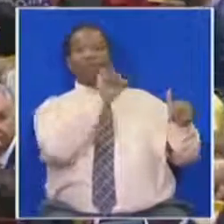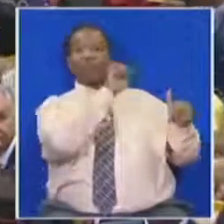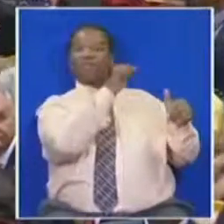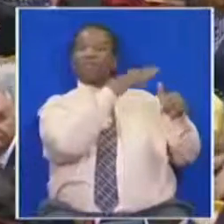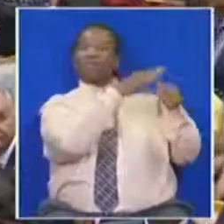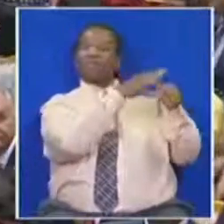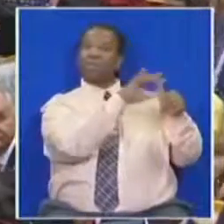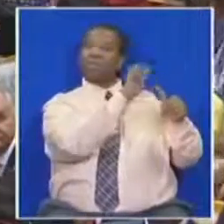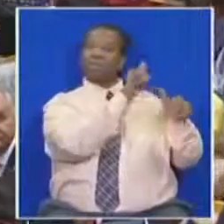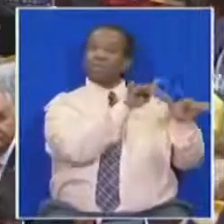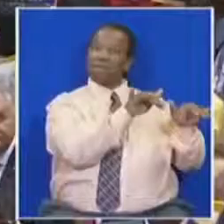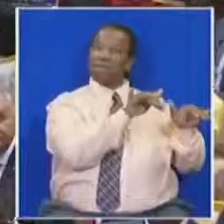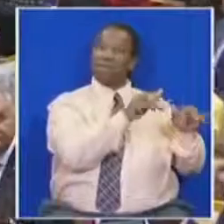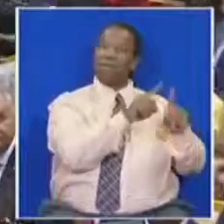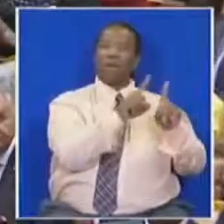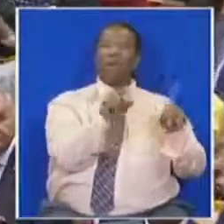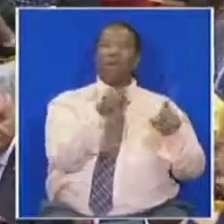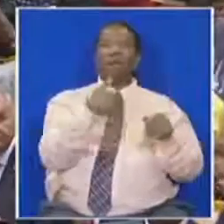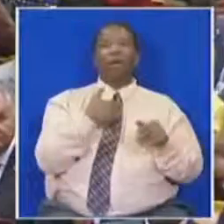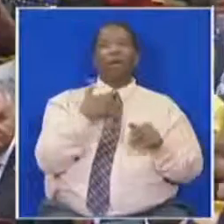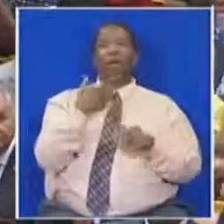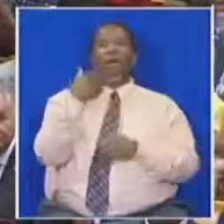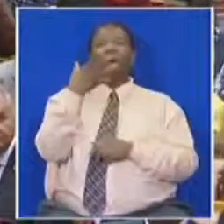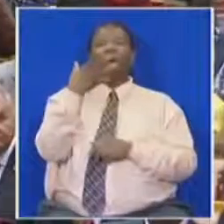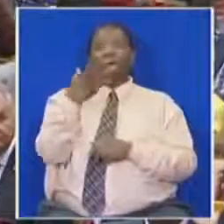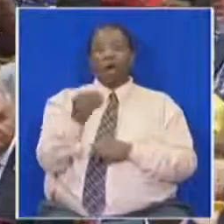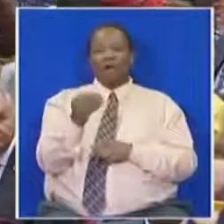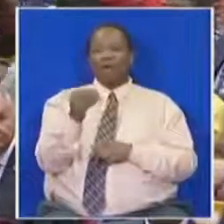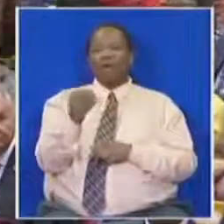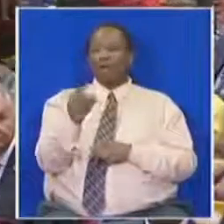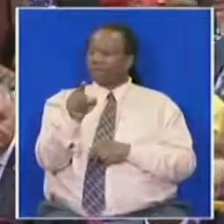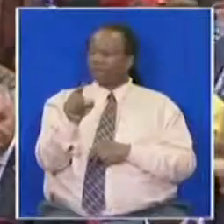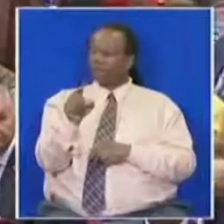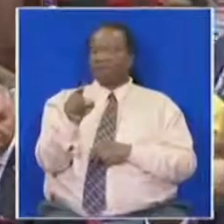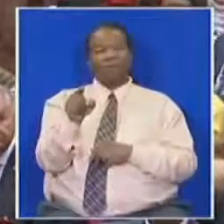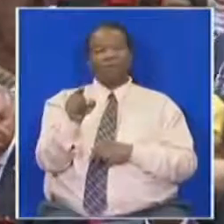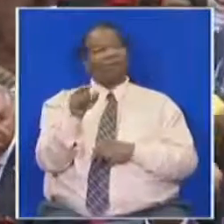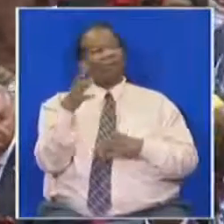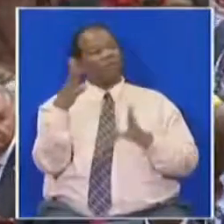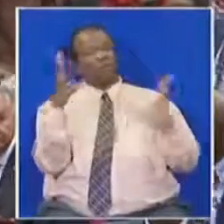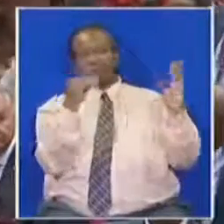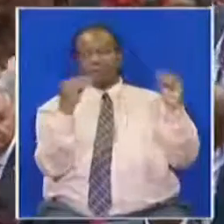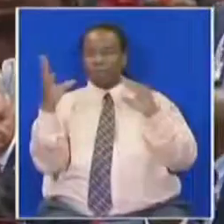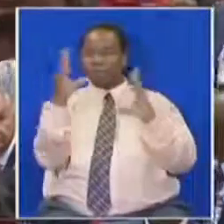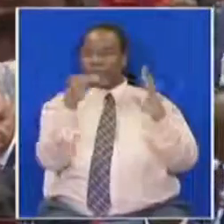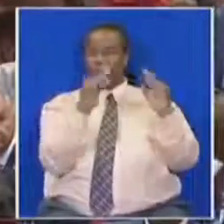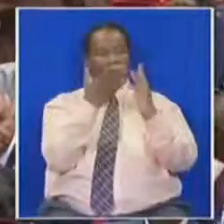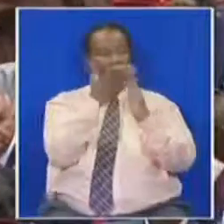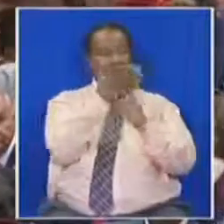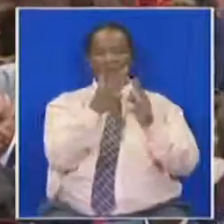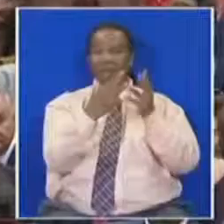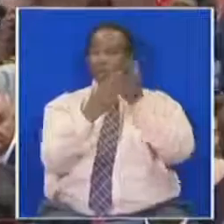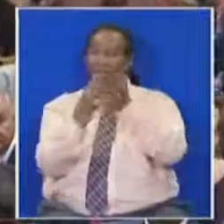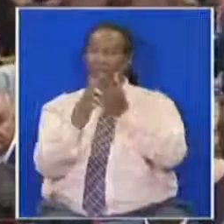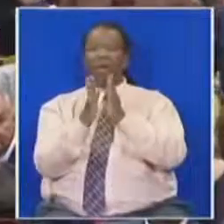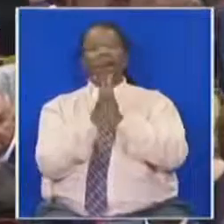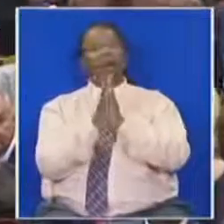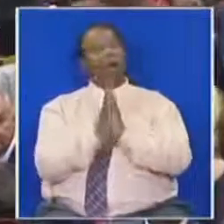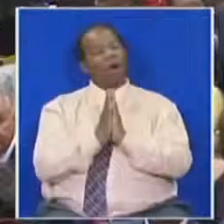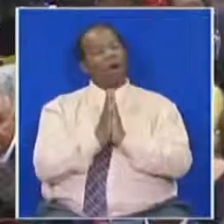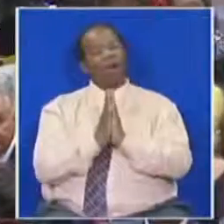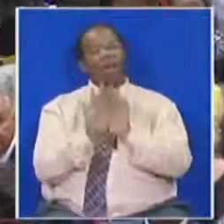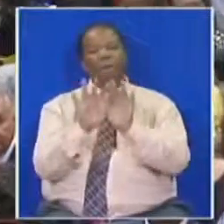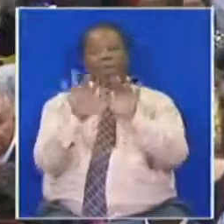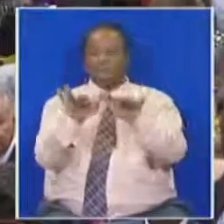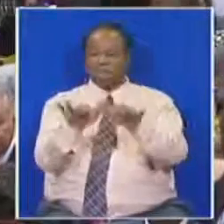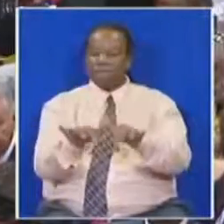leave the house. Honorable Speaker. He is the criminal. He is the thief. I have called on the parliamentary protection services. We